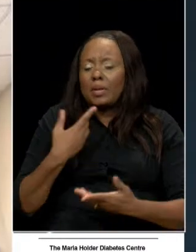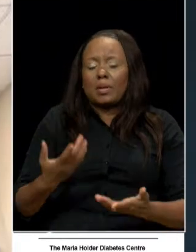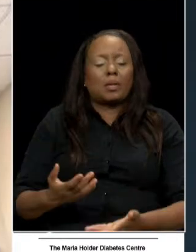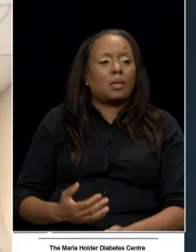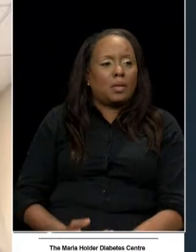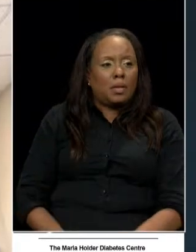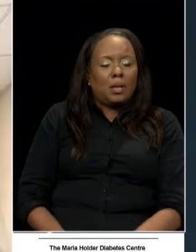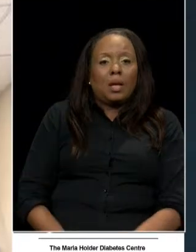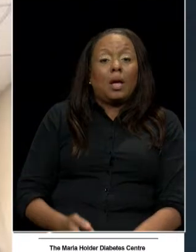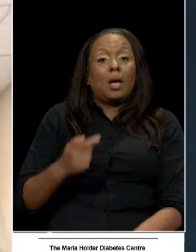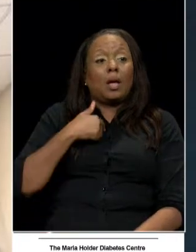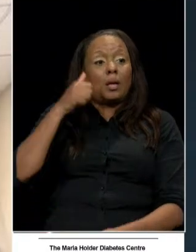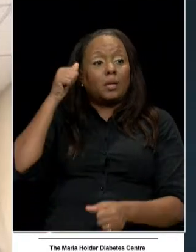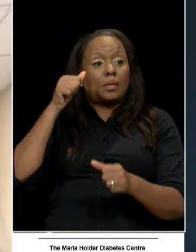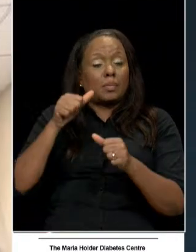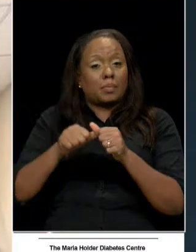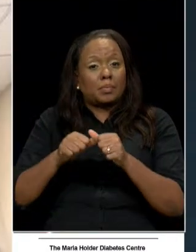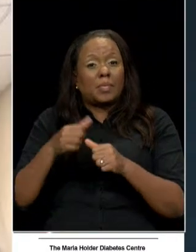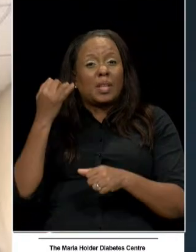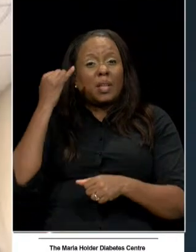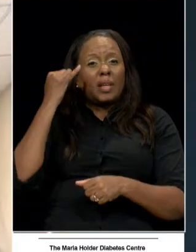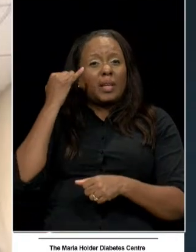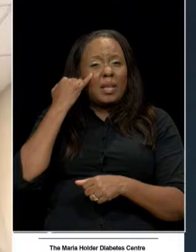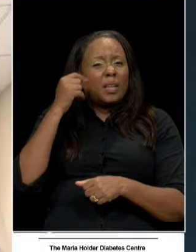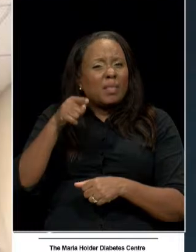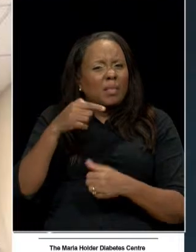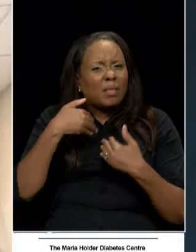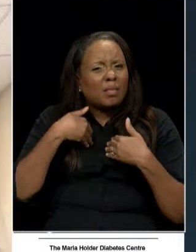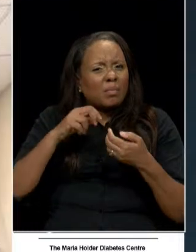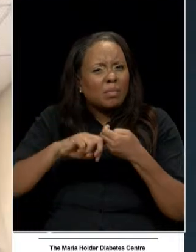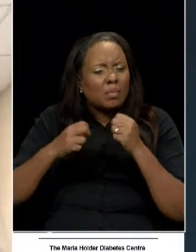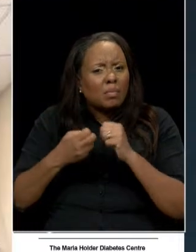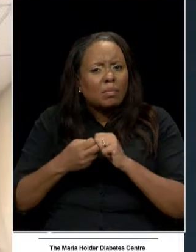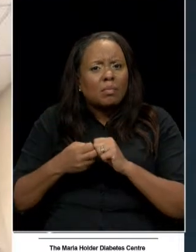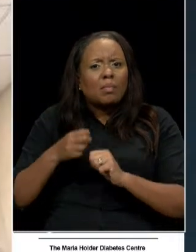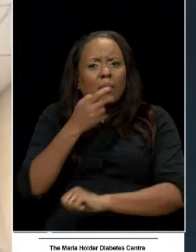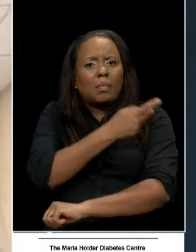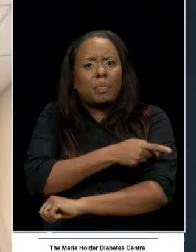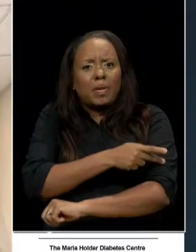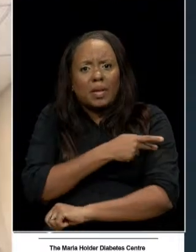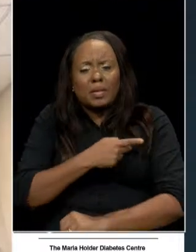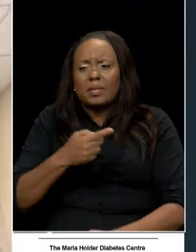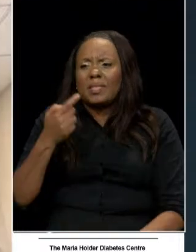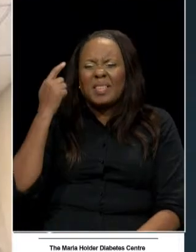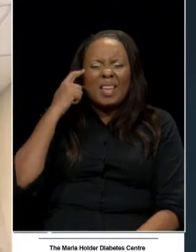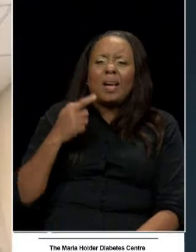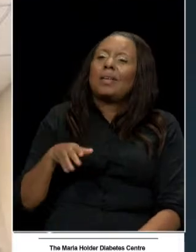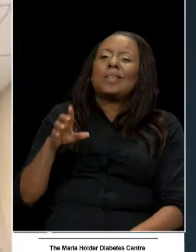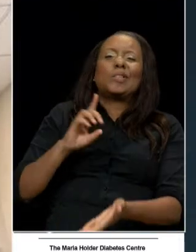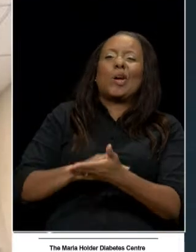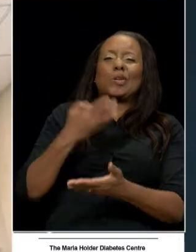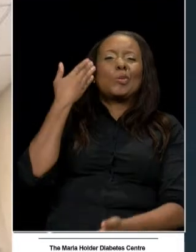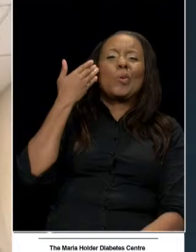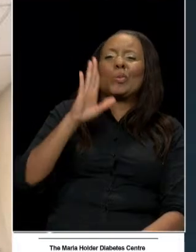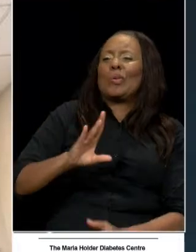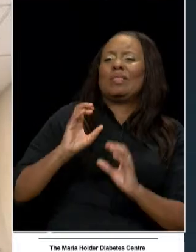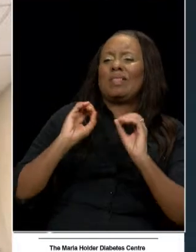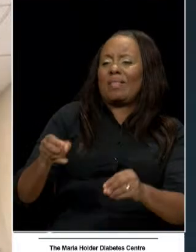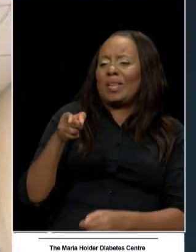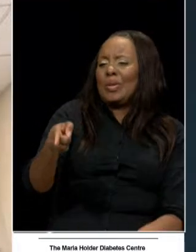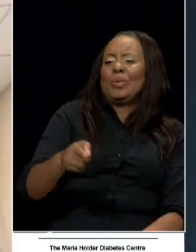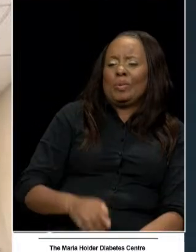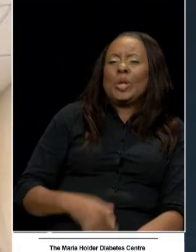ago, in that when there's a problem, patients automatically assume that the doctor doesn't know what they're doing, or they lose